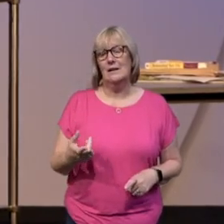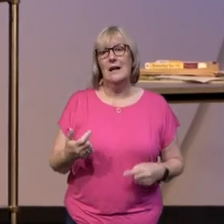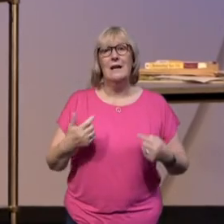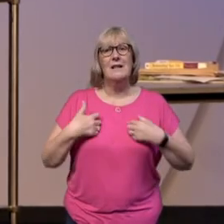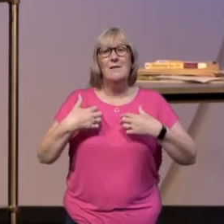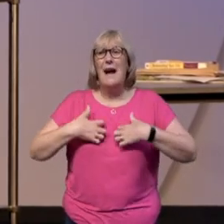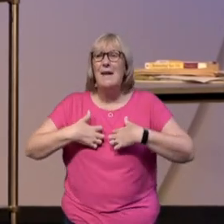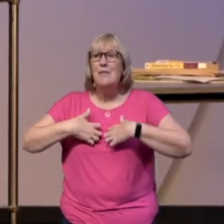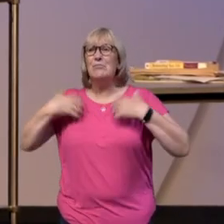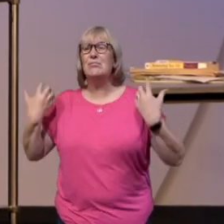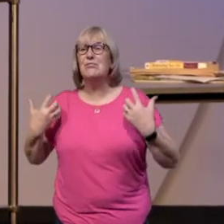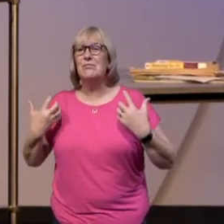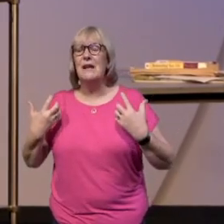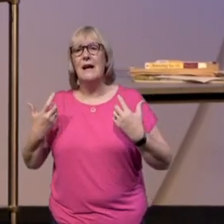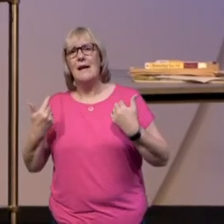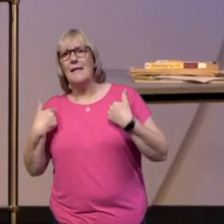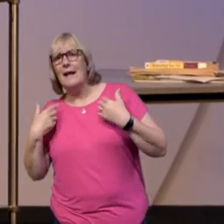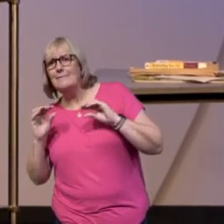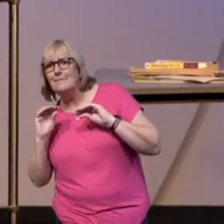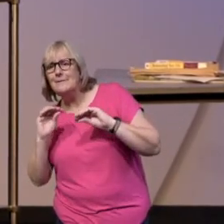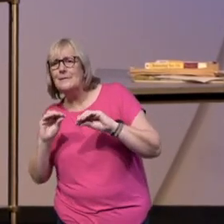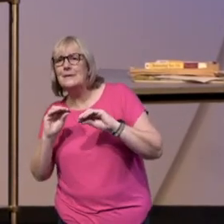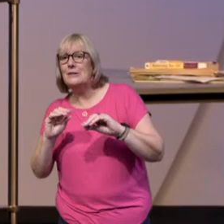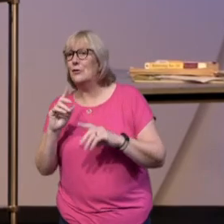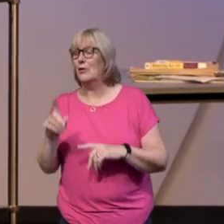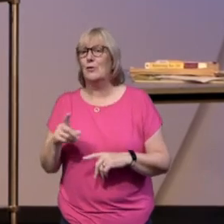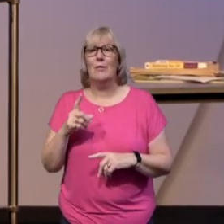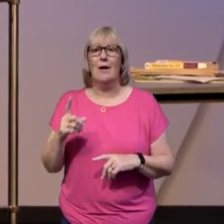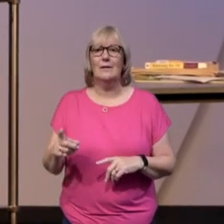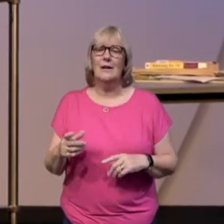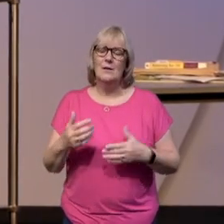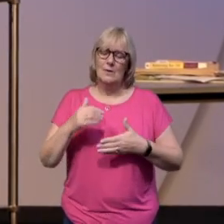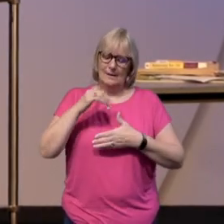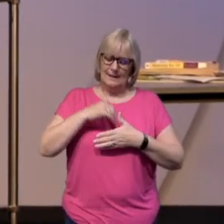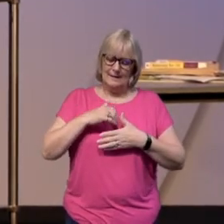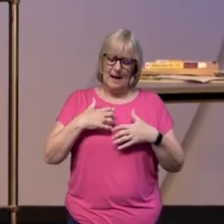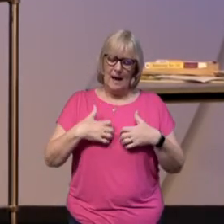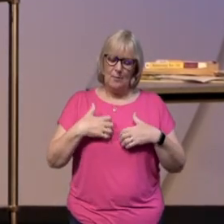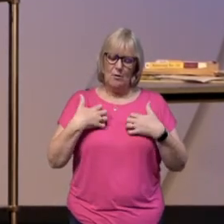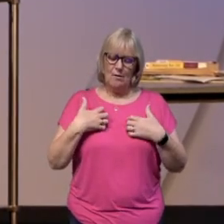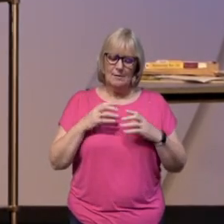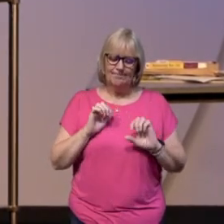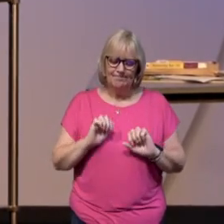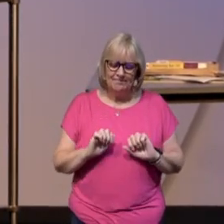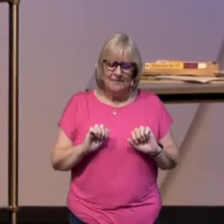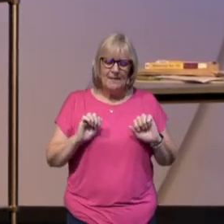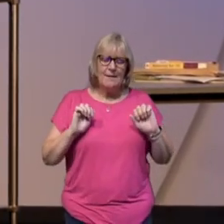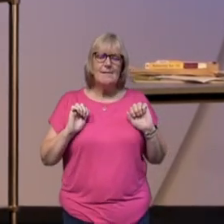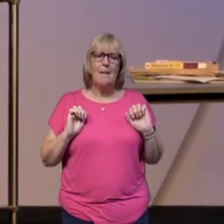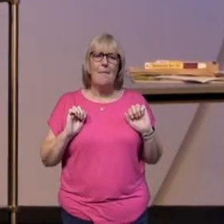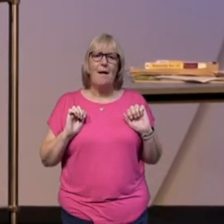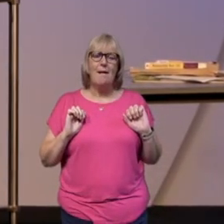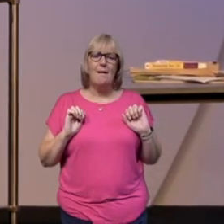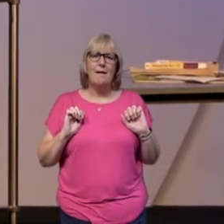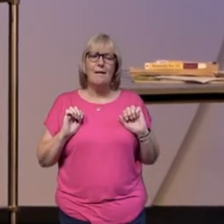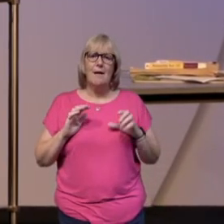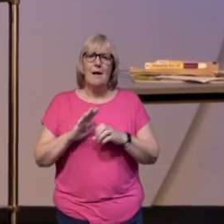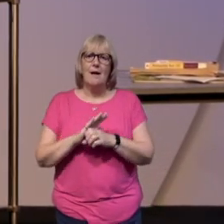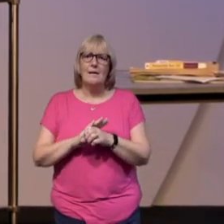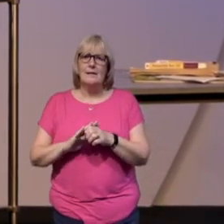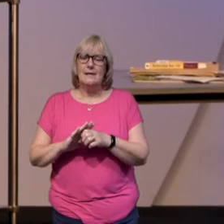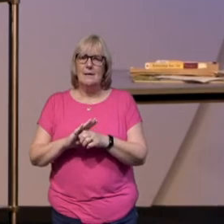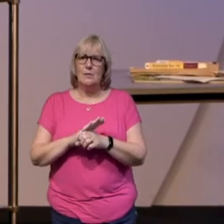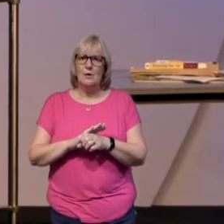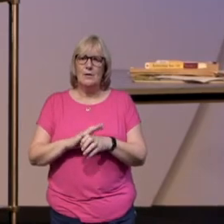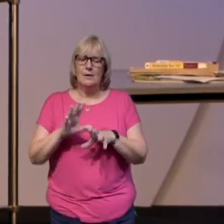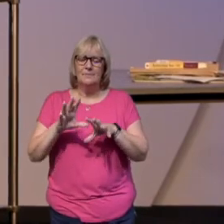the Bible. So I've got to think, gosh, I'm cross here. Rico, just step back from this situation, because you've got to